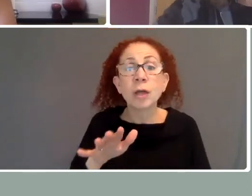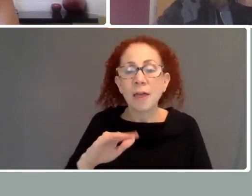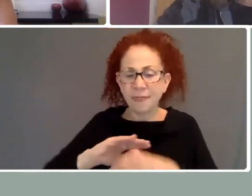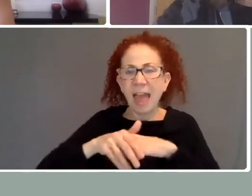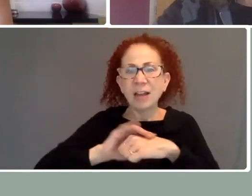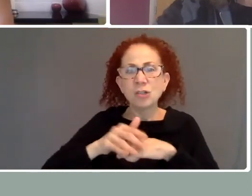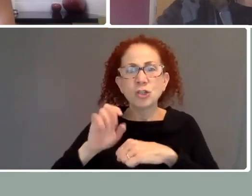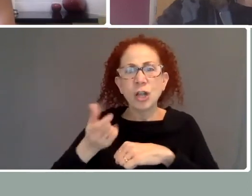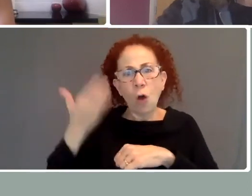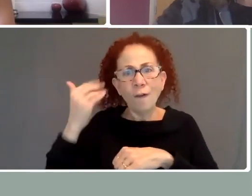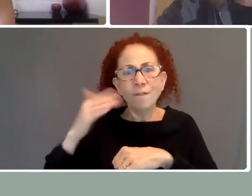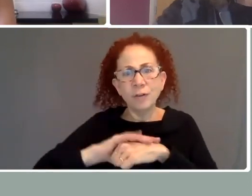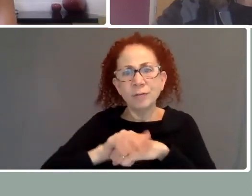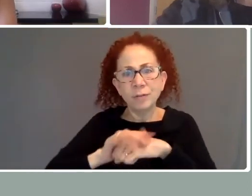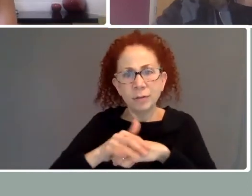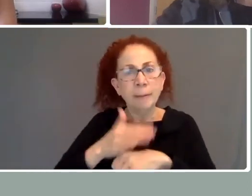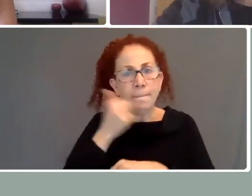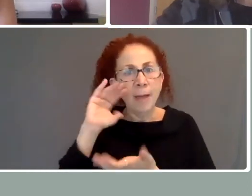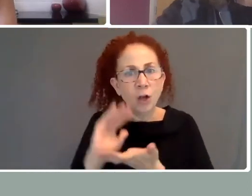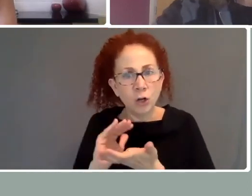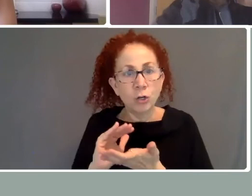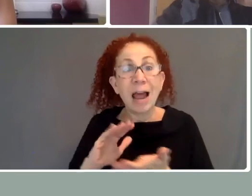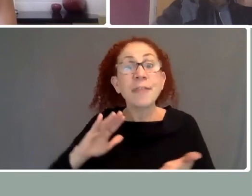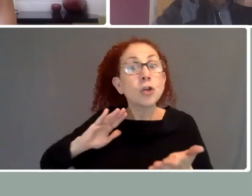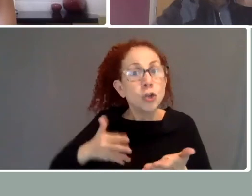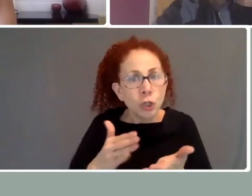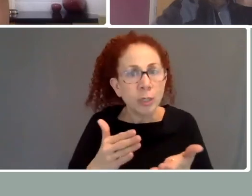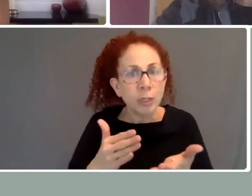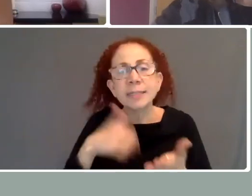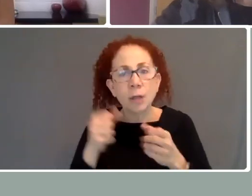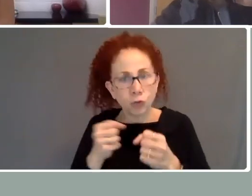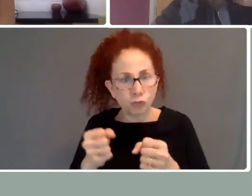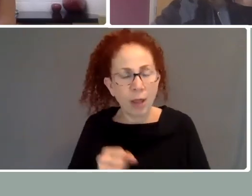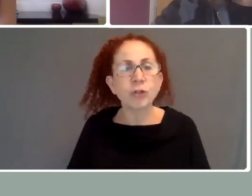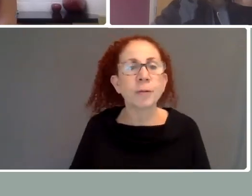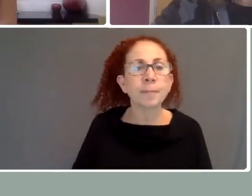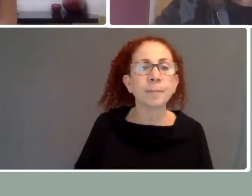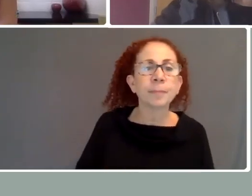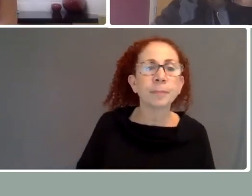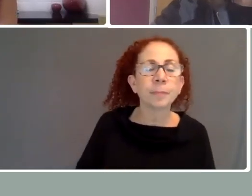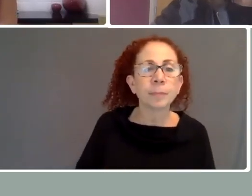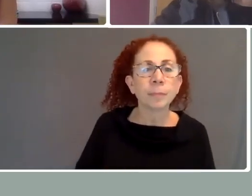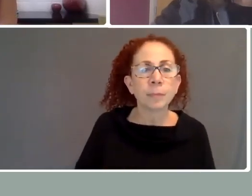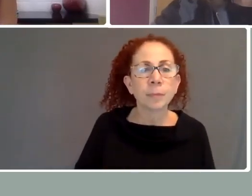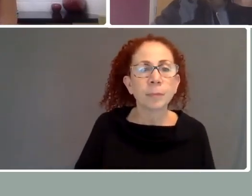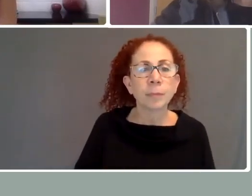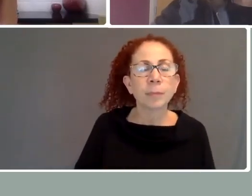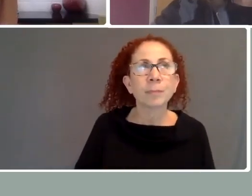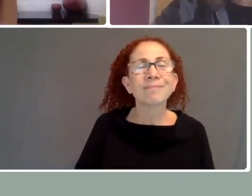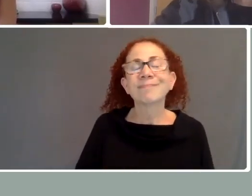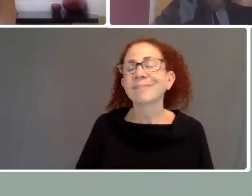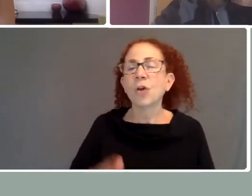off helps remove the lectins. And then cooking is another strategy. The stuff online